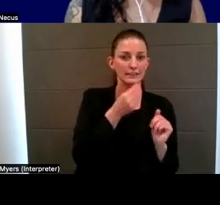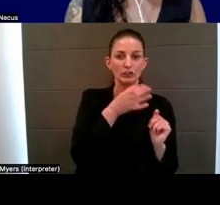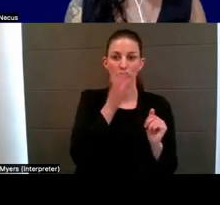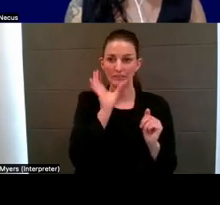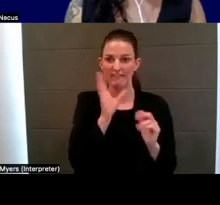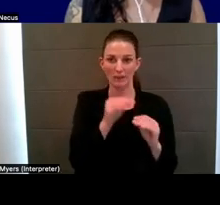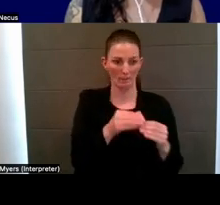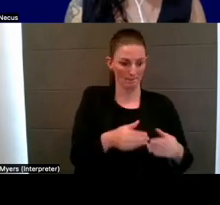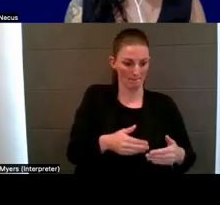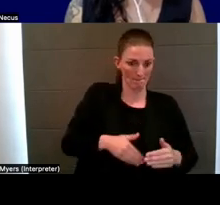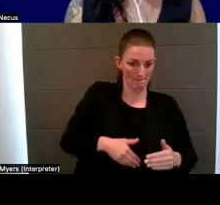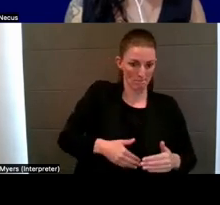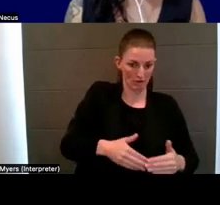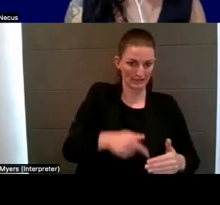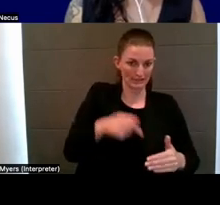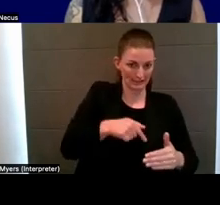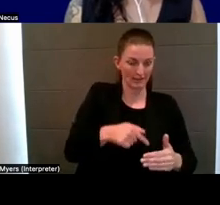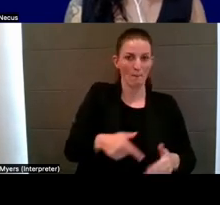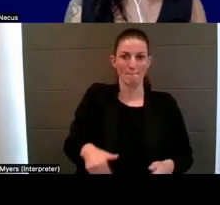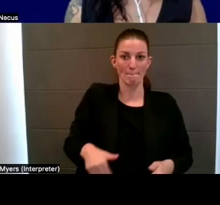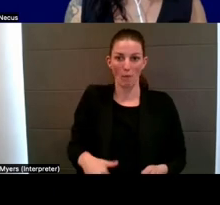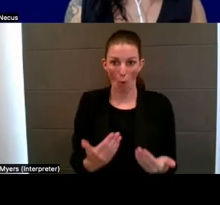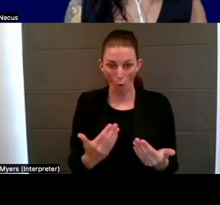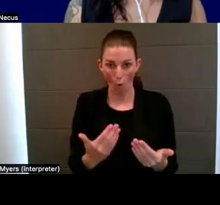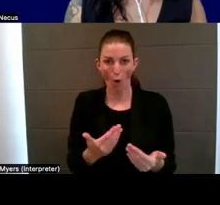to toddlers and then into